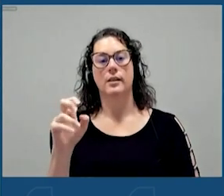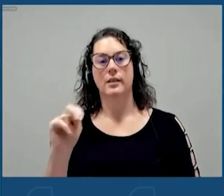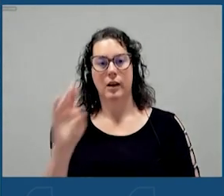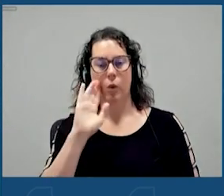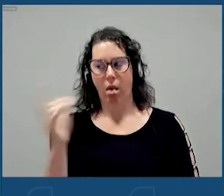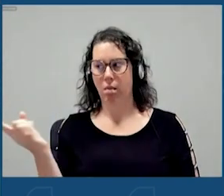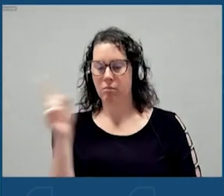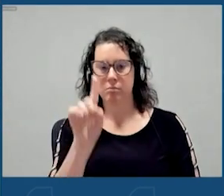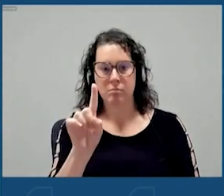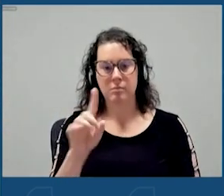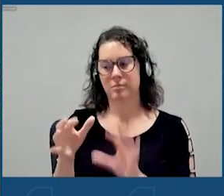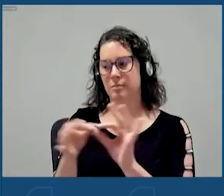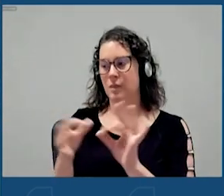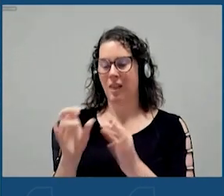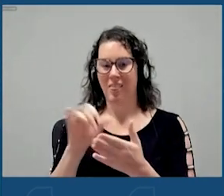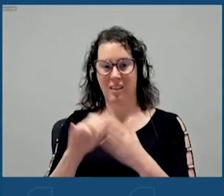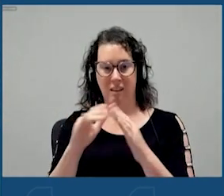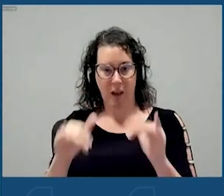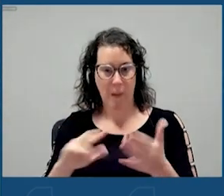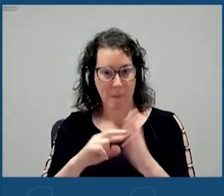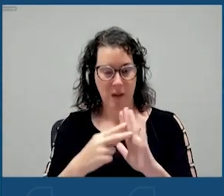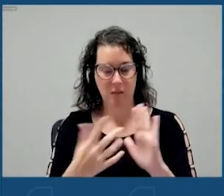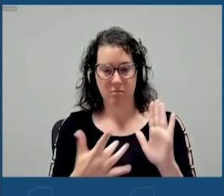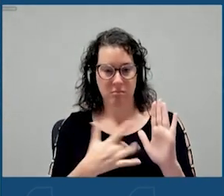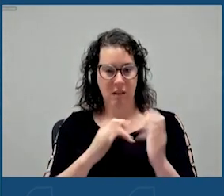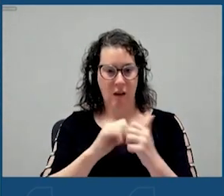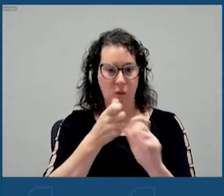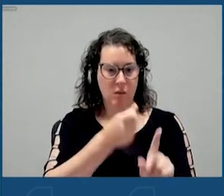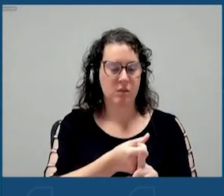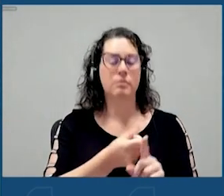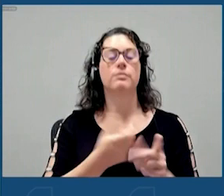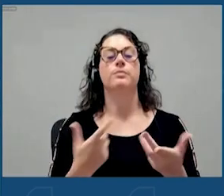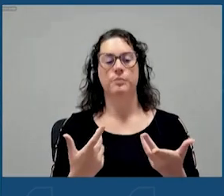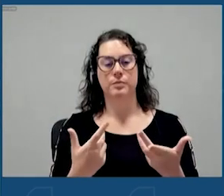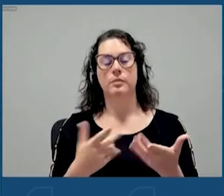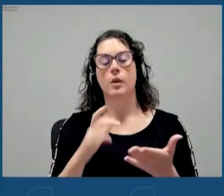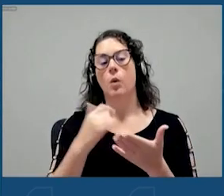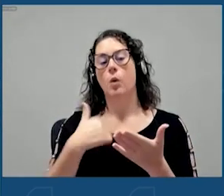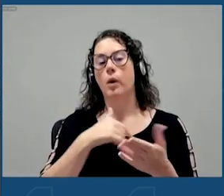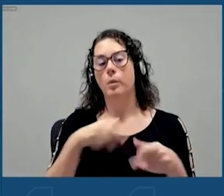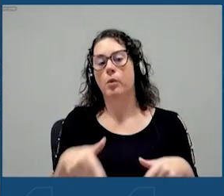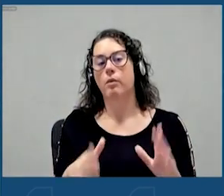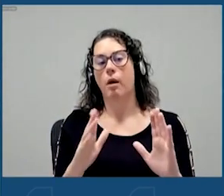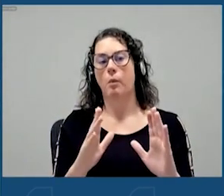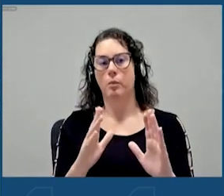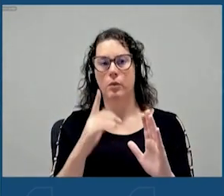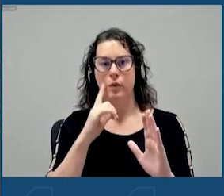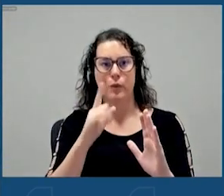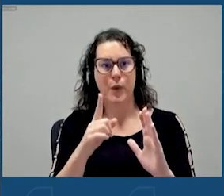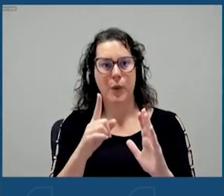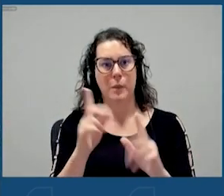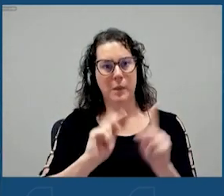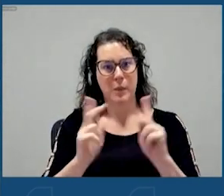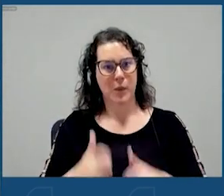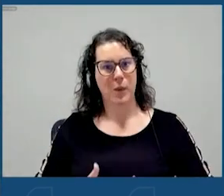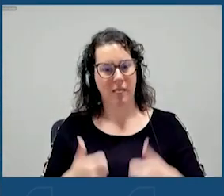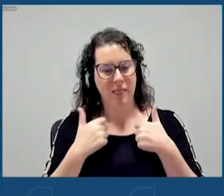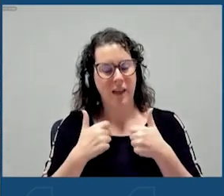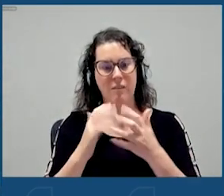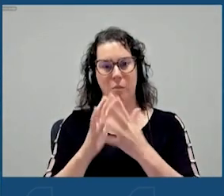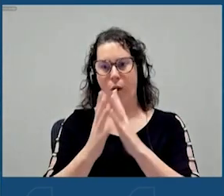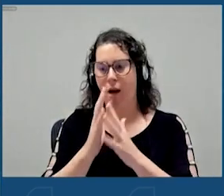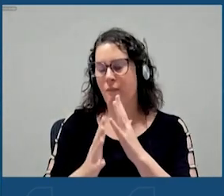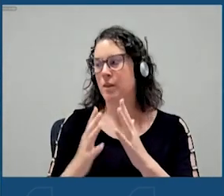housing means to him. We are providing an opportunity for our residents to live in the vibrant, walkable, and